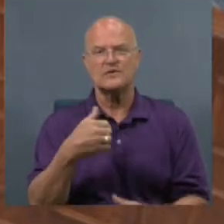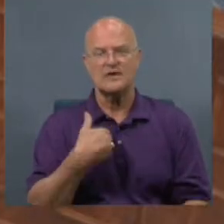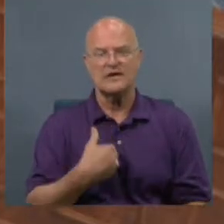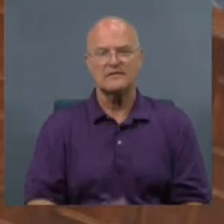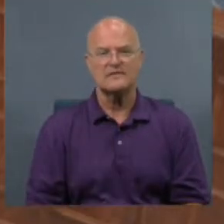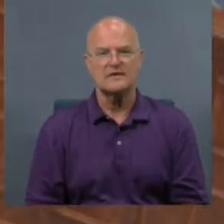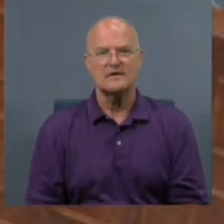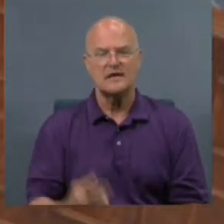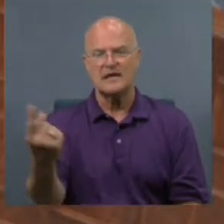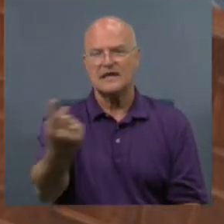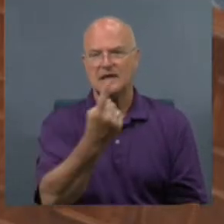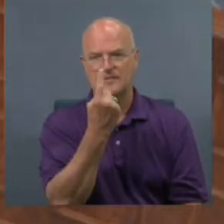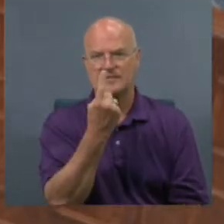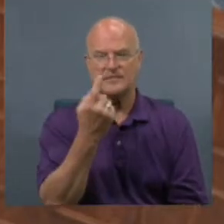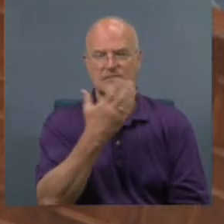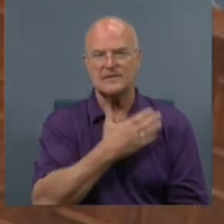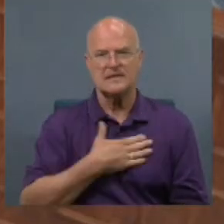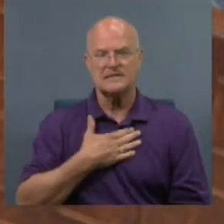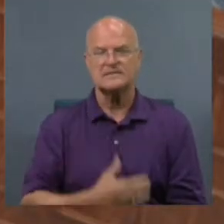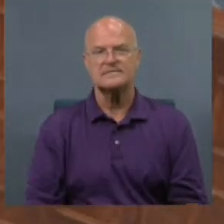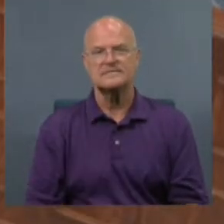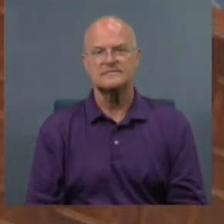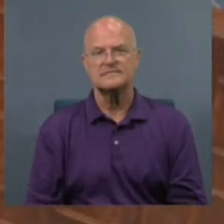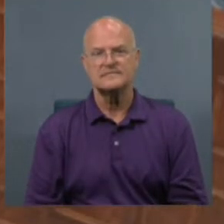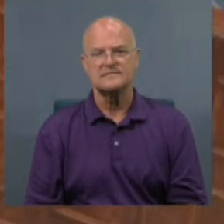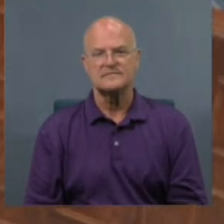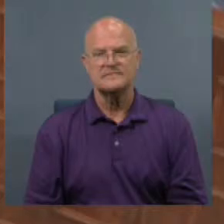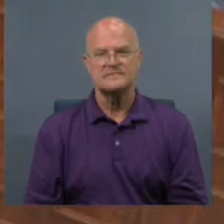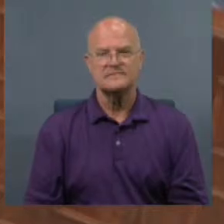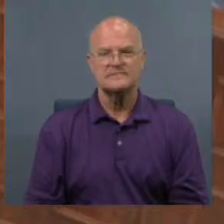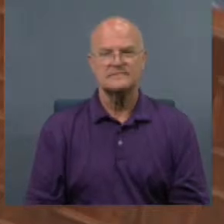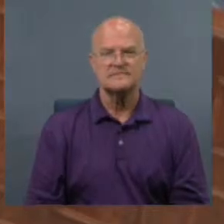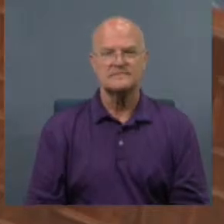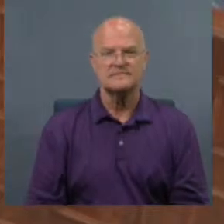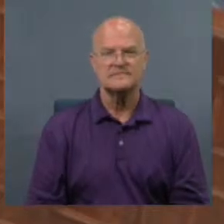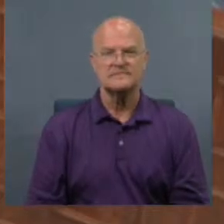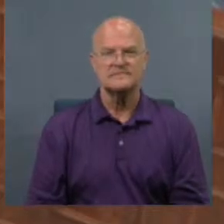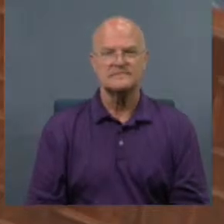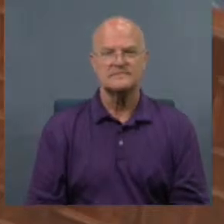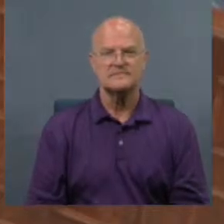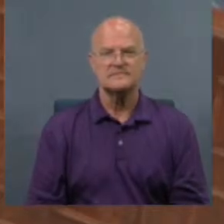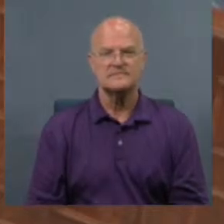question that you have. Could you come to the podium, please? Thank you.